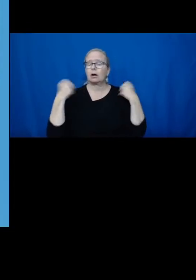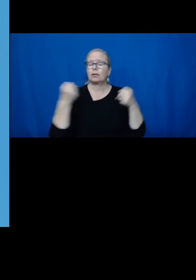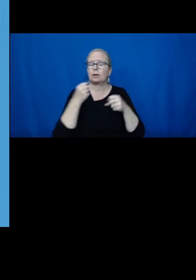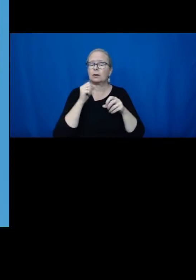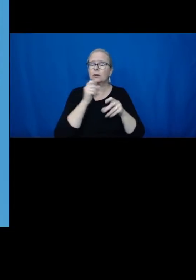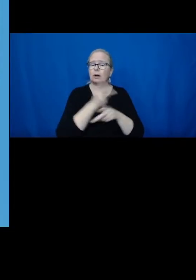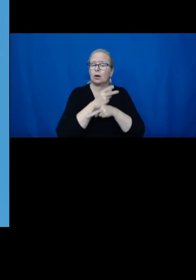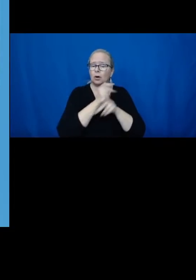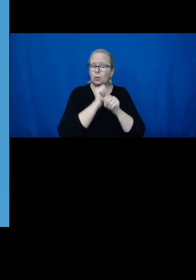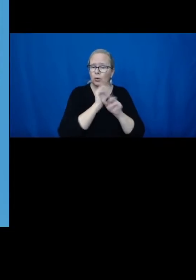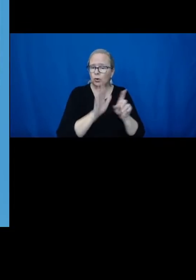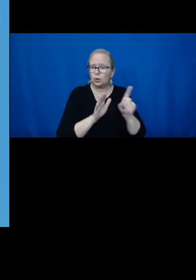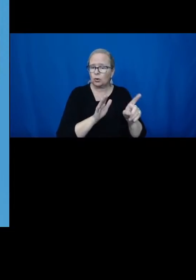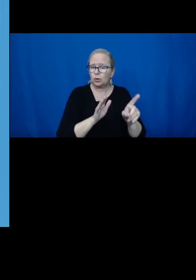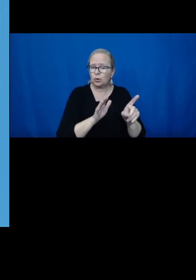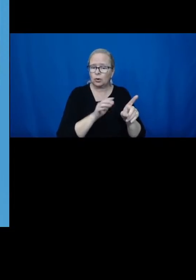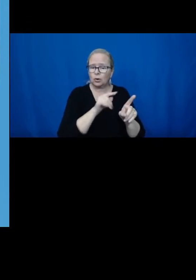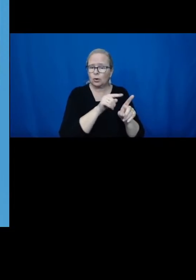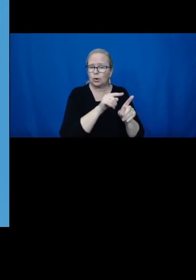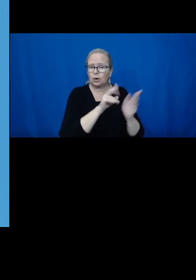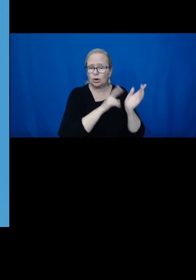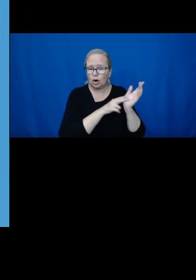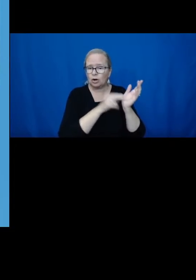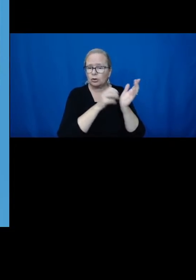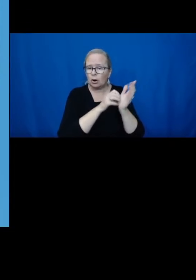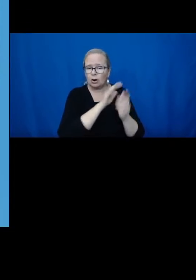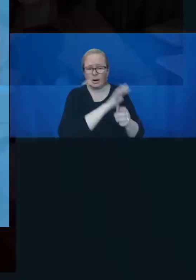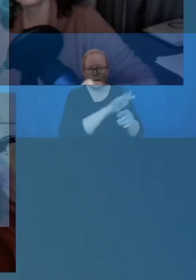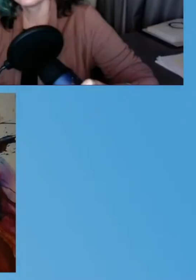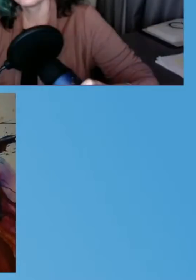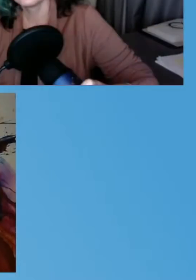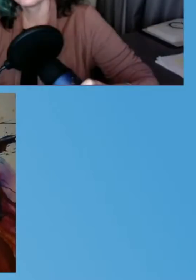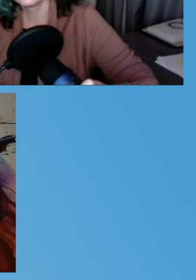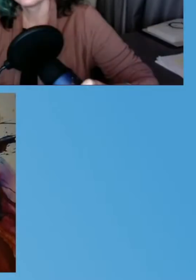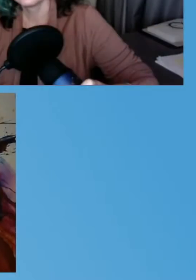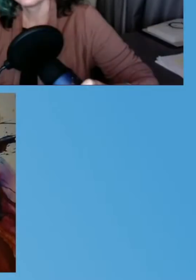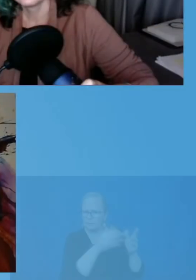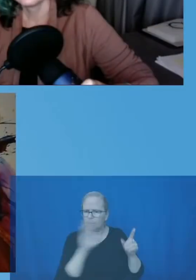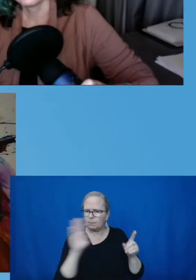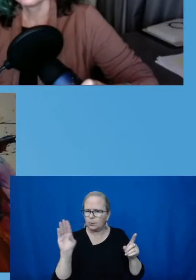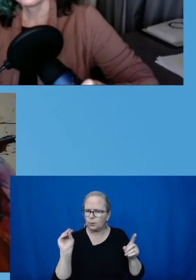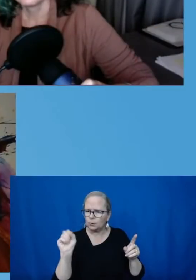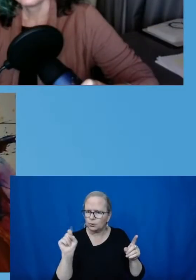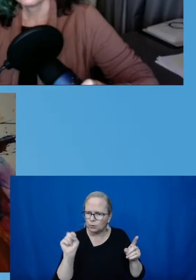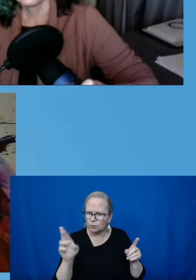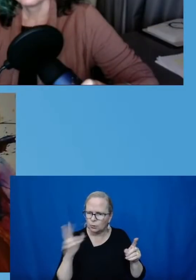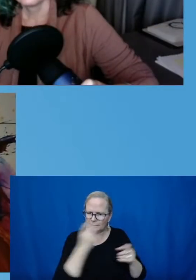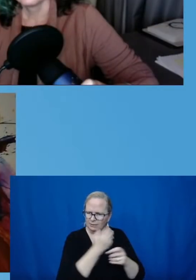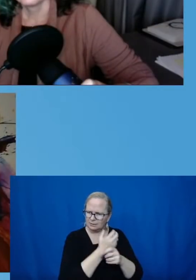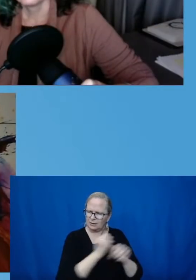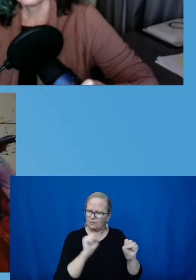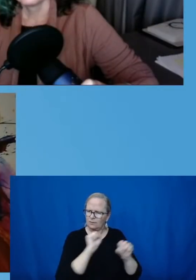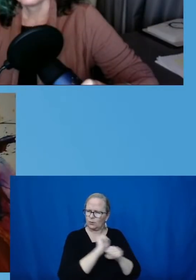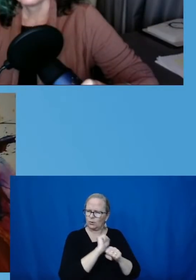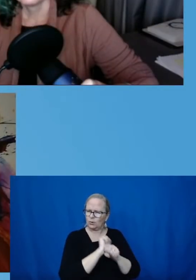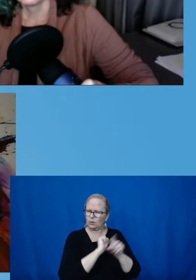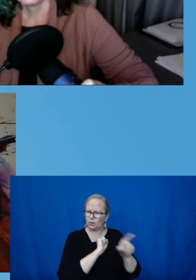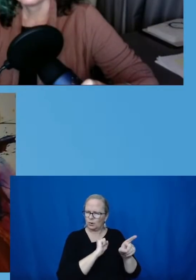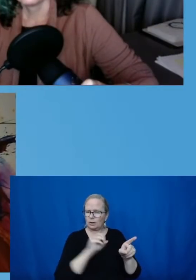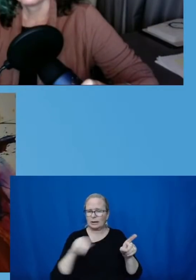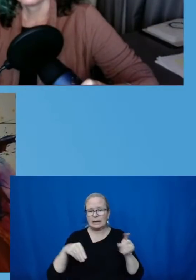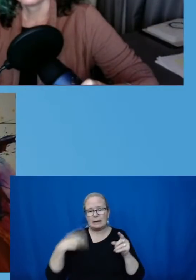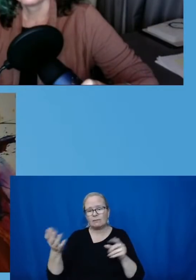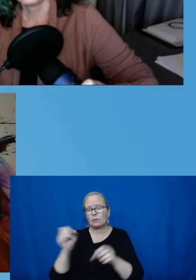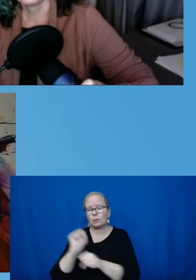essential workers because they are transmitting more. They are more affected by, more